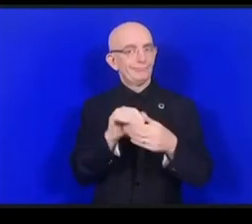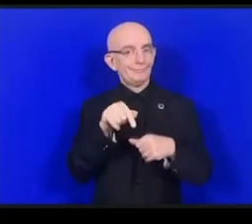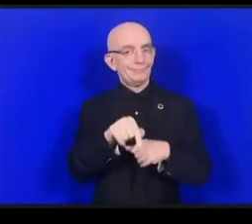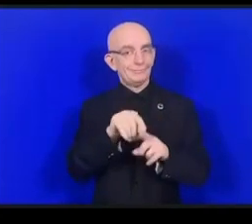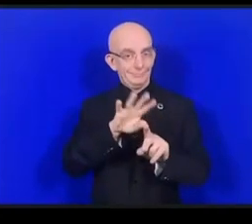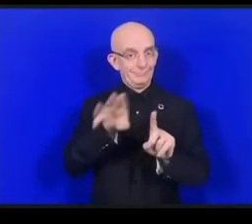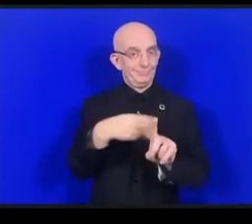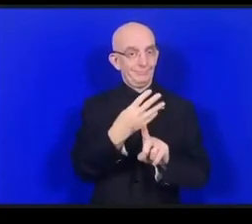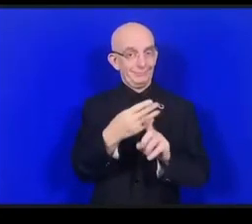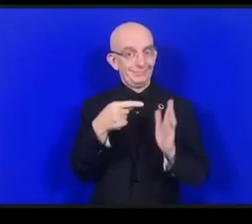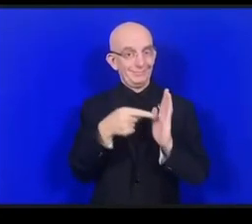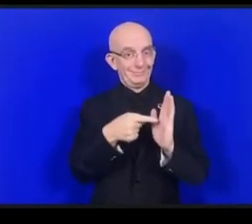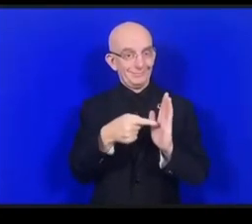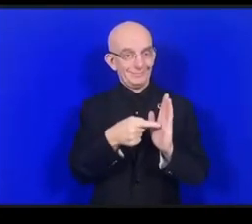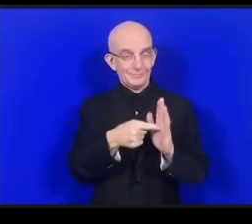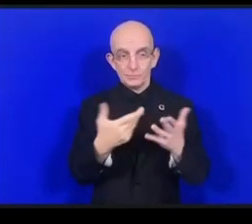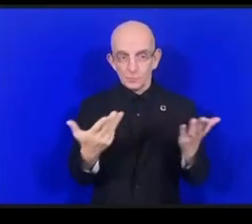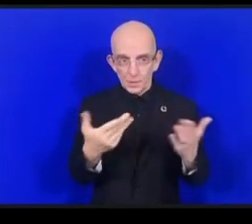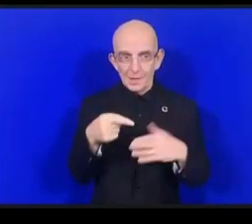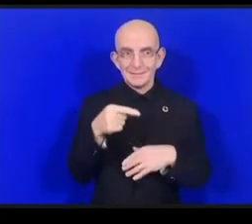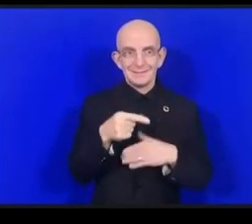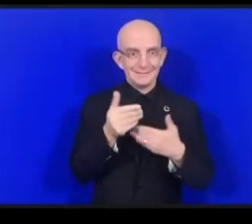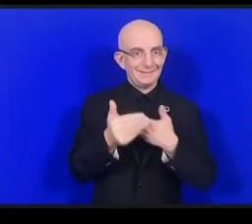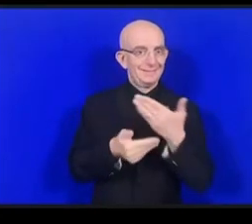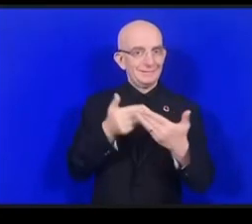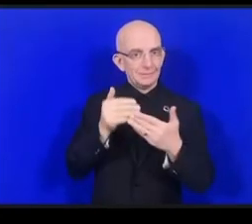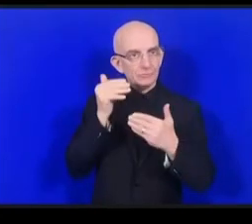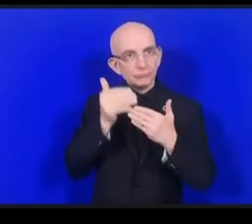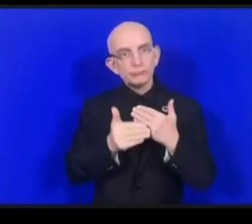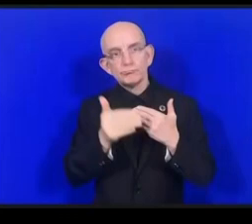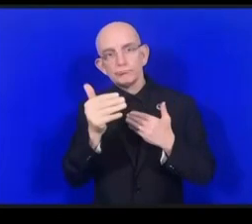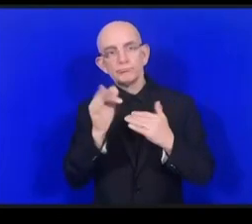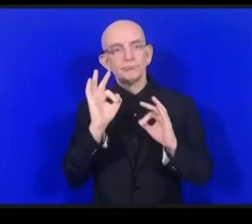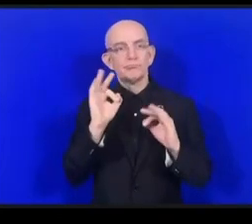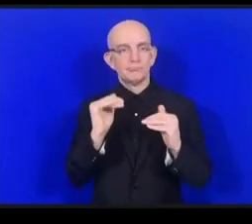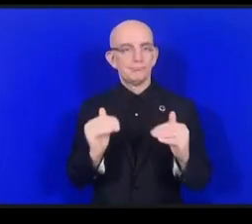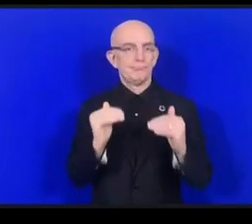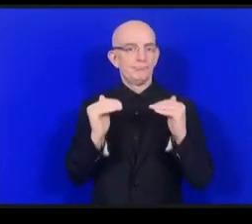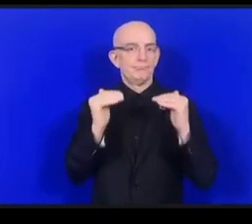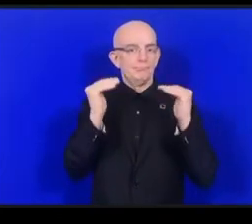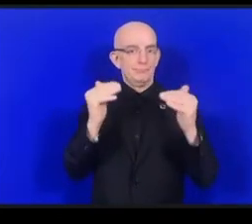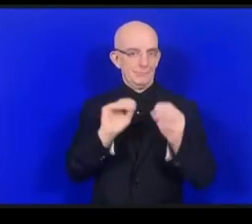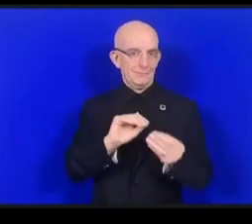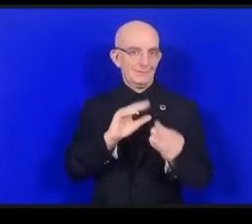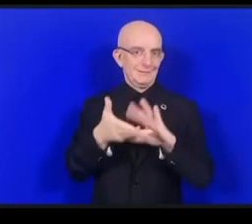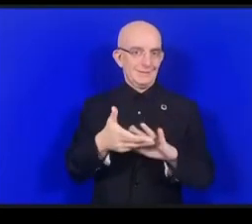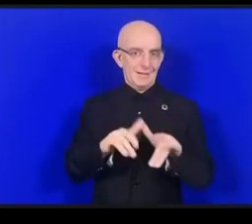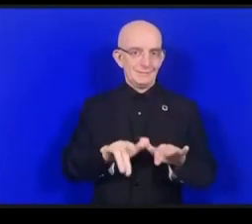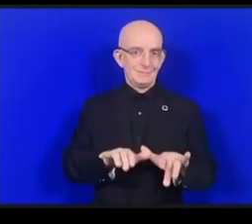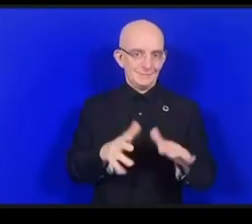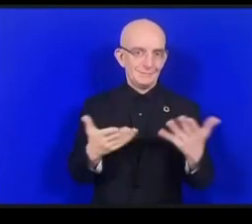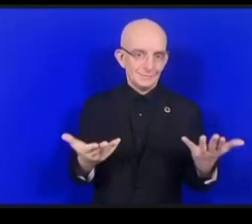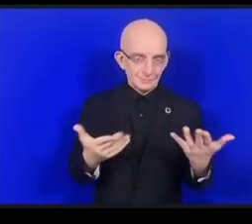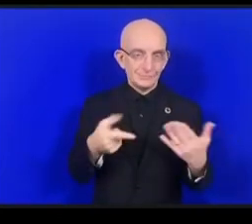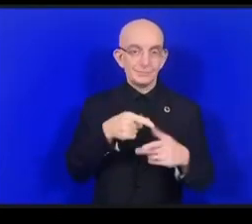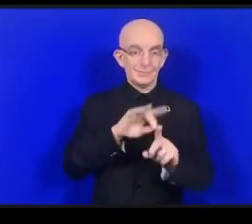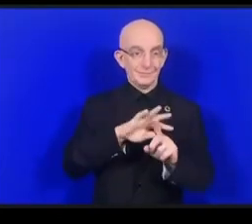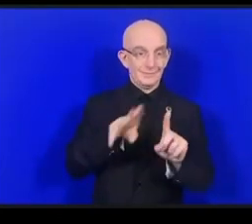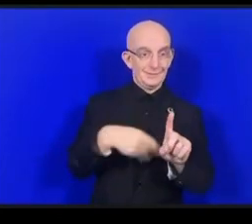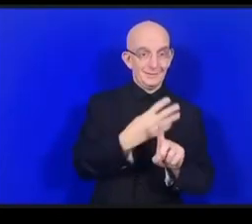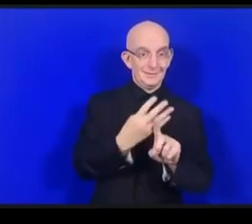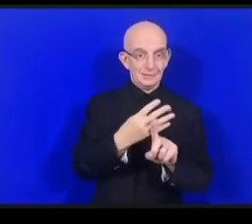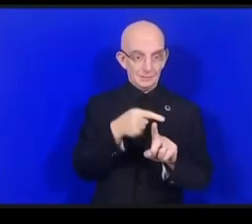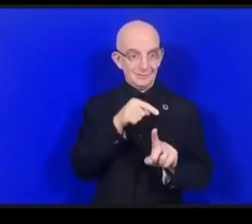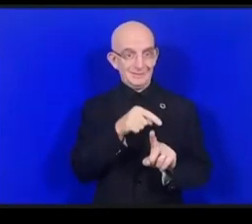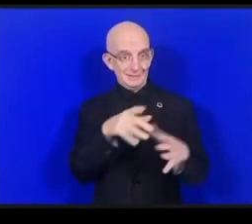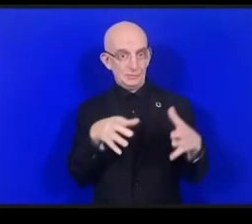of the internet. Of course, SDG goals are also linking with our physical world, as well as